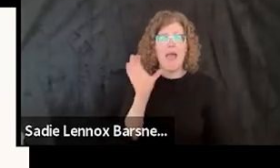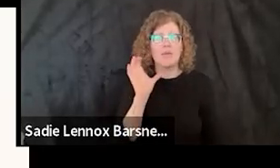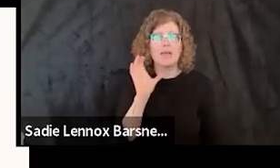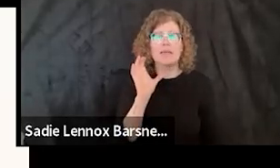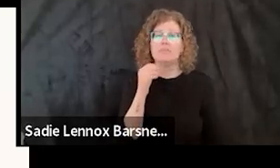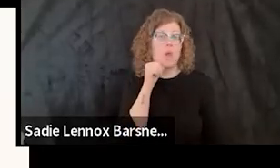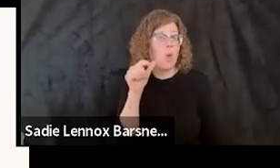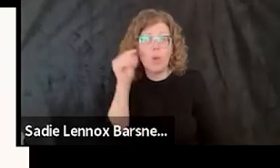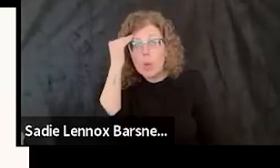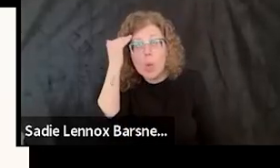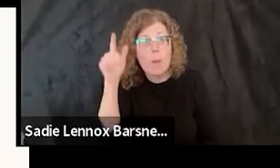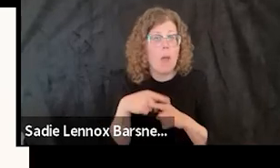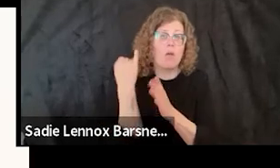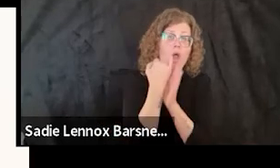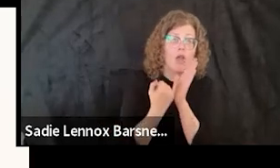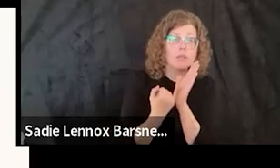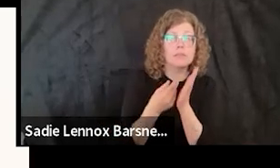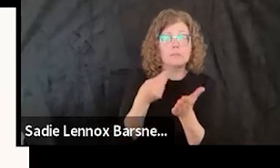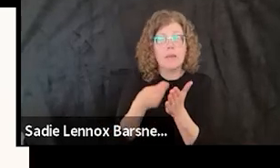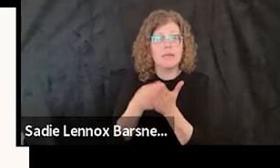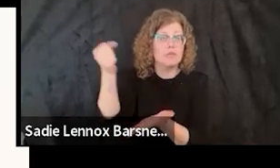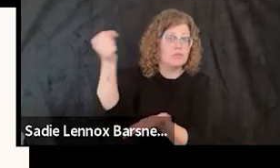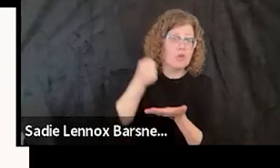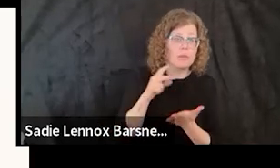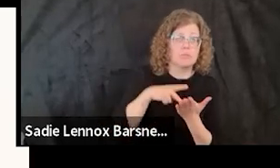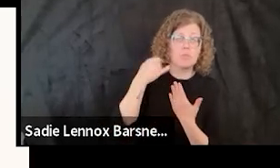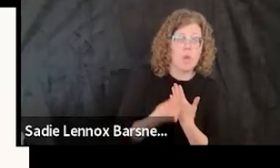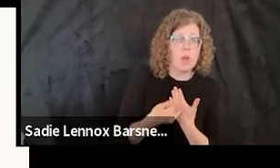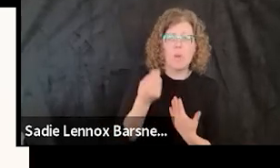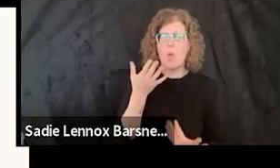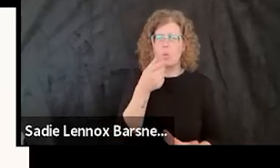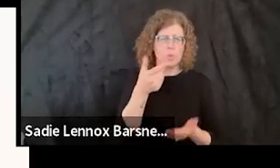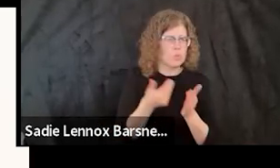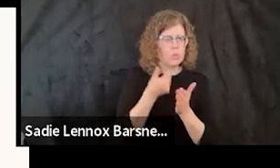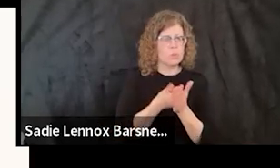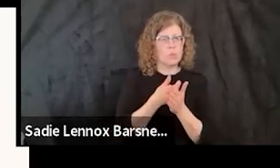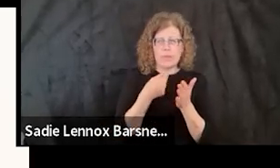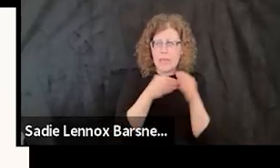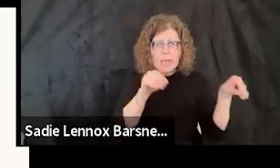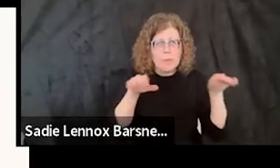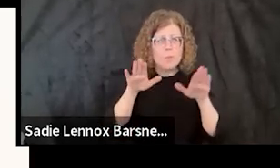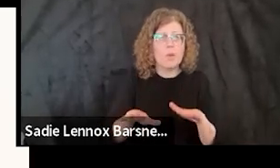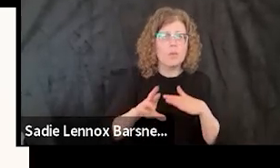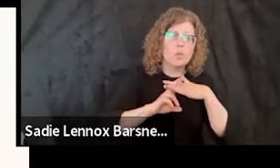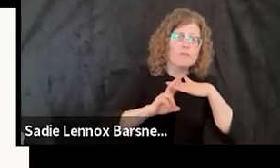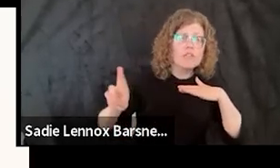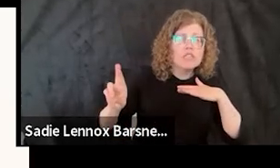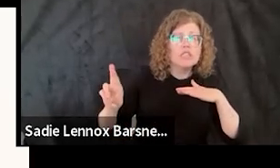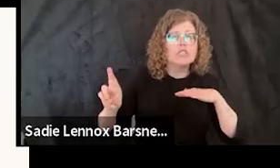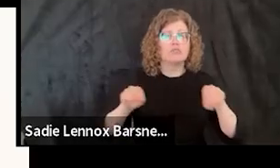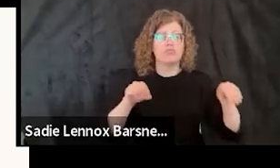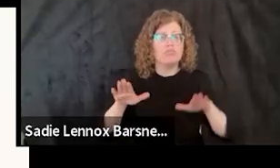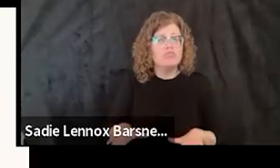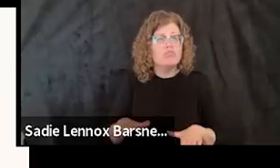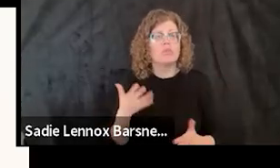local arts community. If you are a newcomer, immigrant, refugee, or re-emerging Calgary artist and have questions